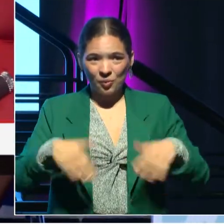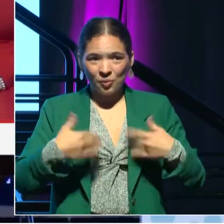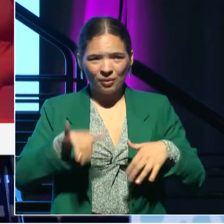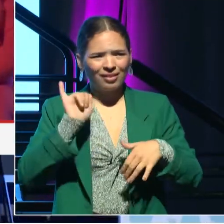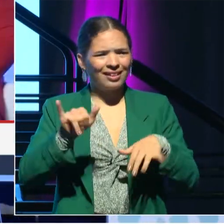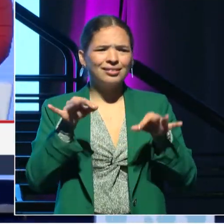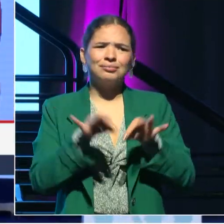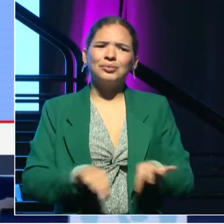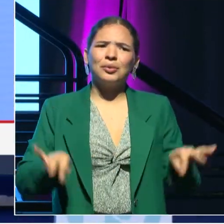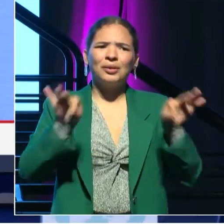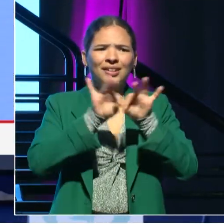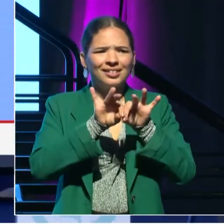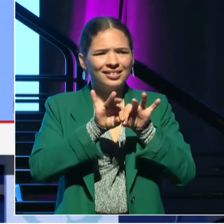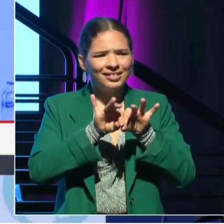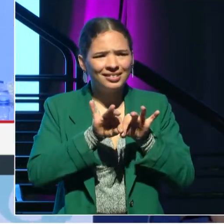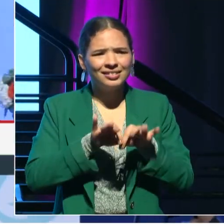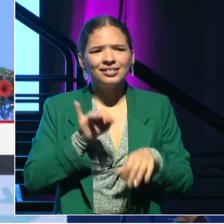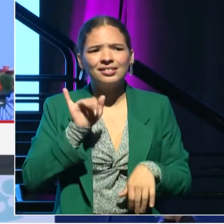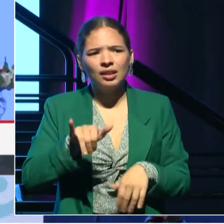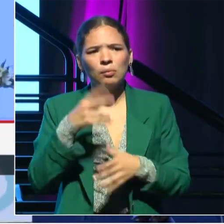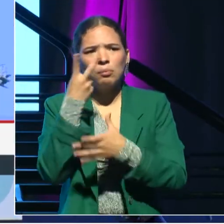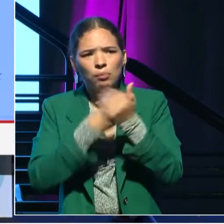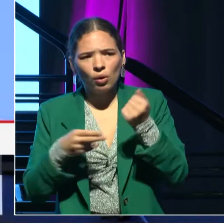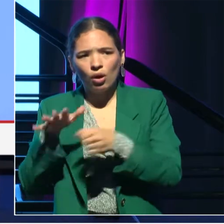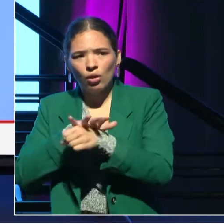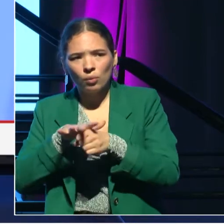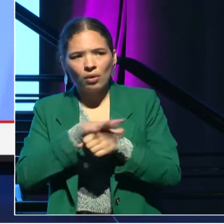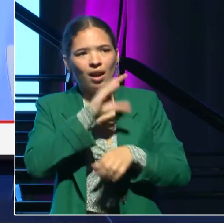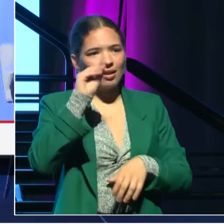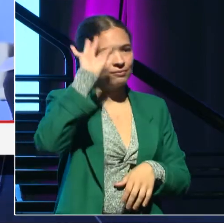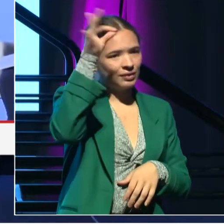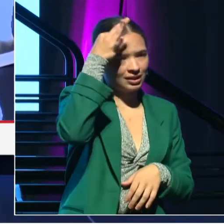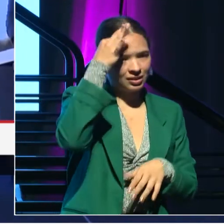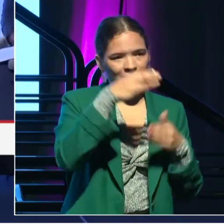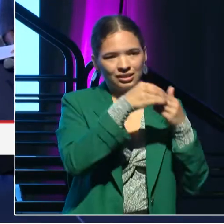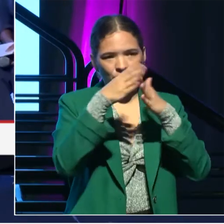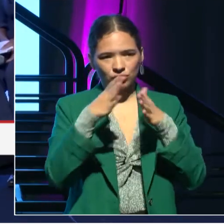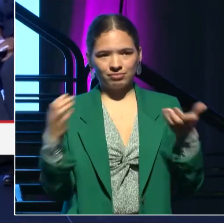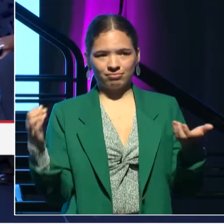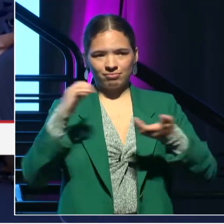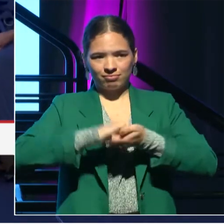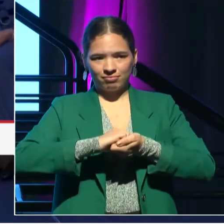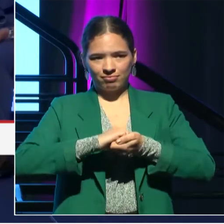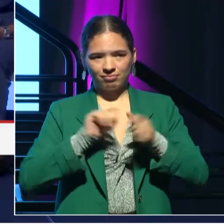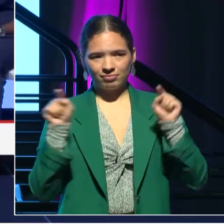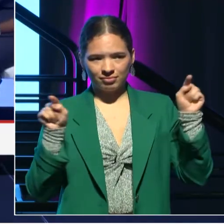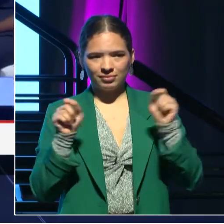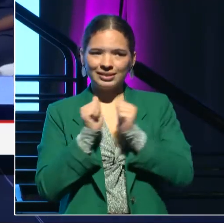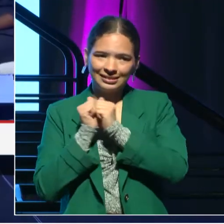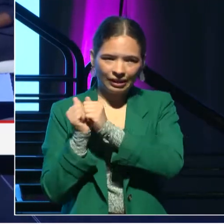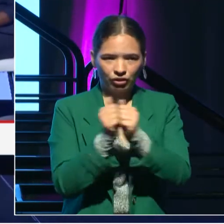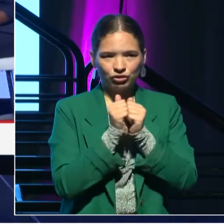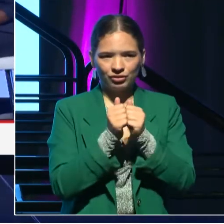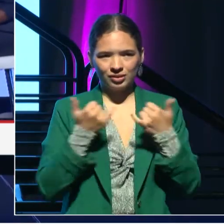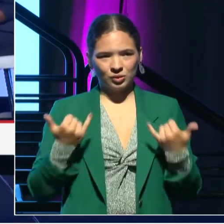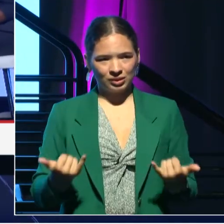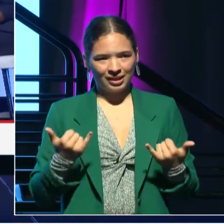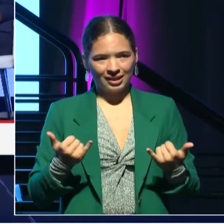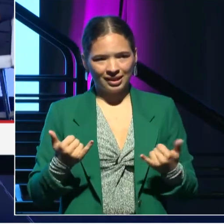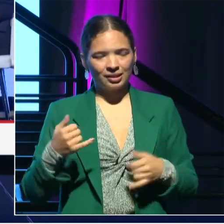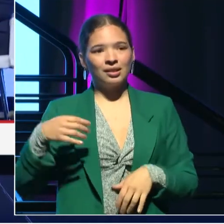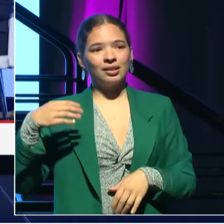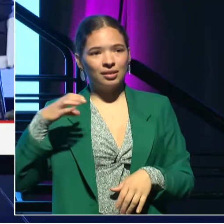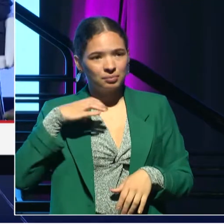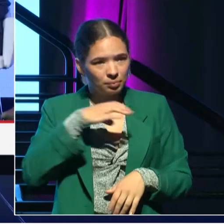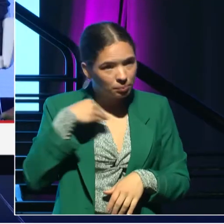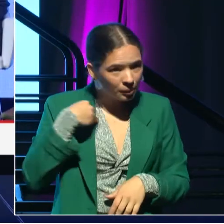both local and federal leaders working together. So I'm going to turn to one of our members of Congress, whom we're so